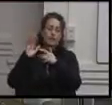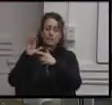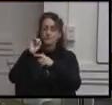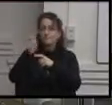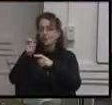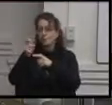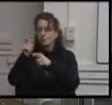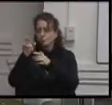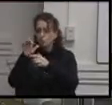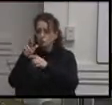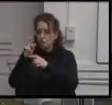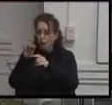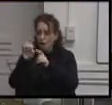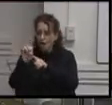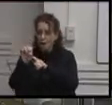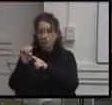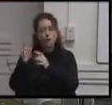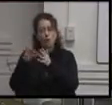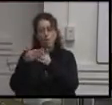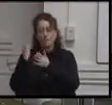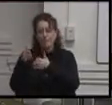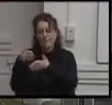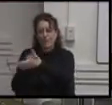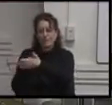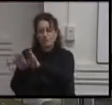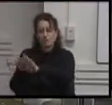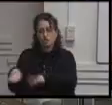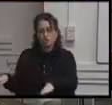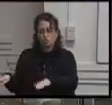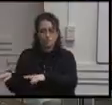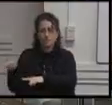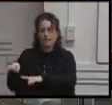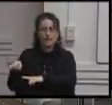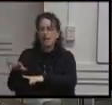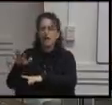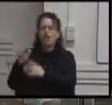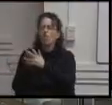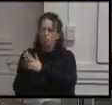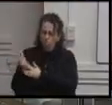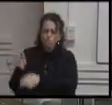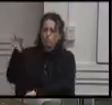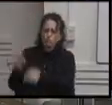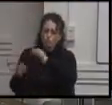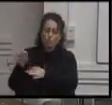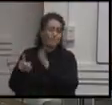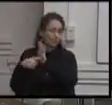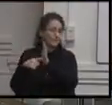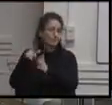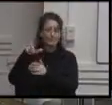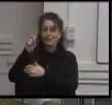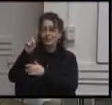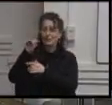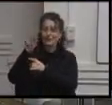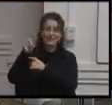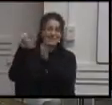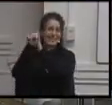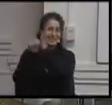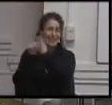nature, often against children. So these are the cases that actually David prosecutes in